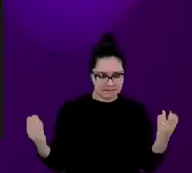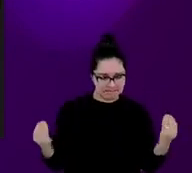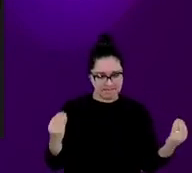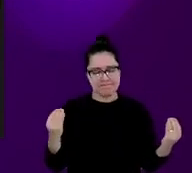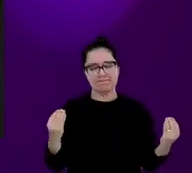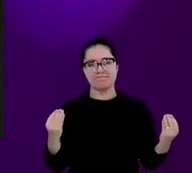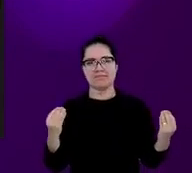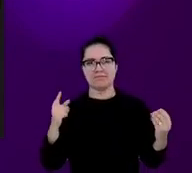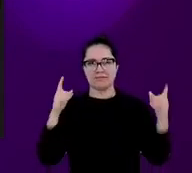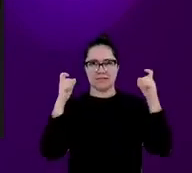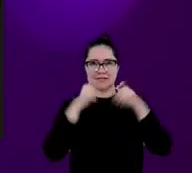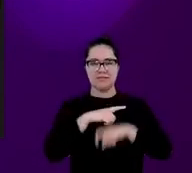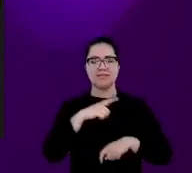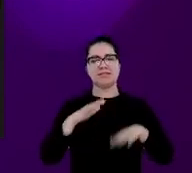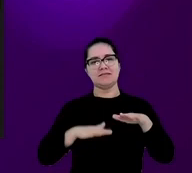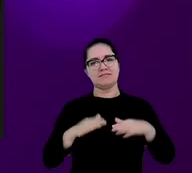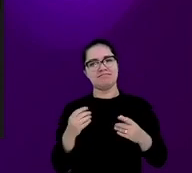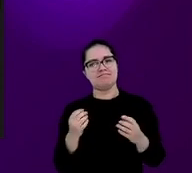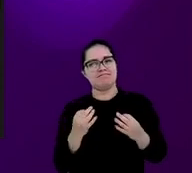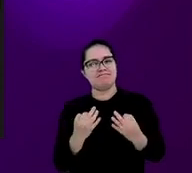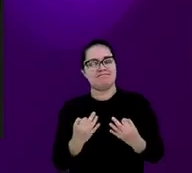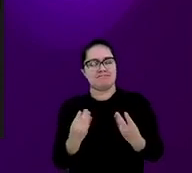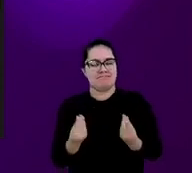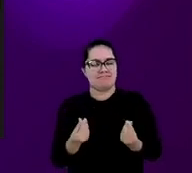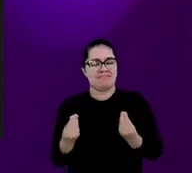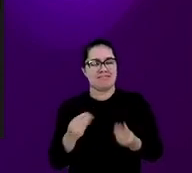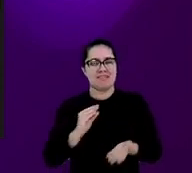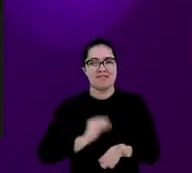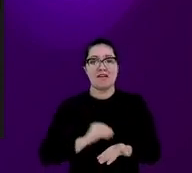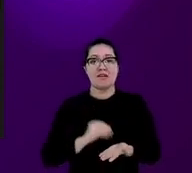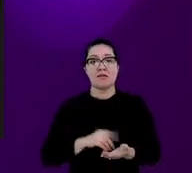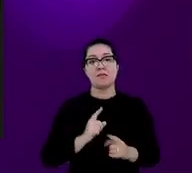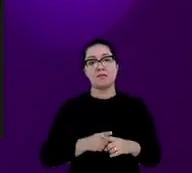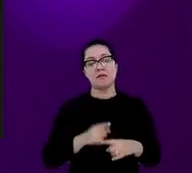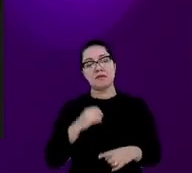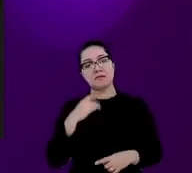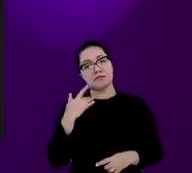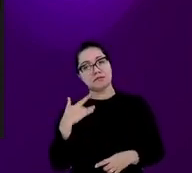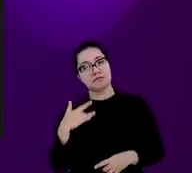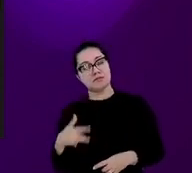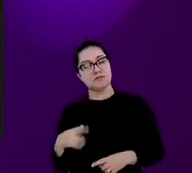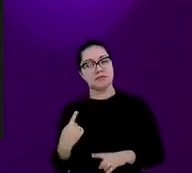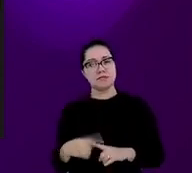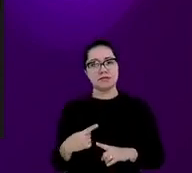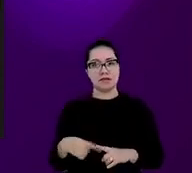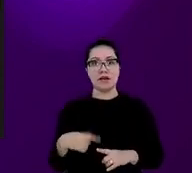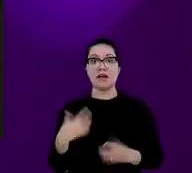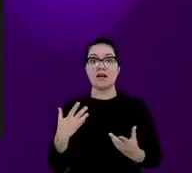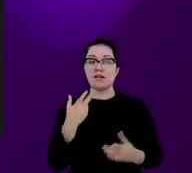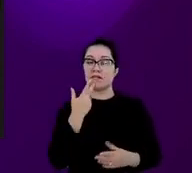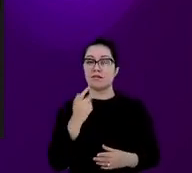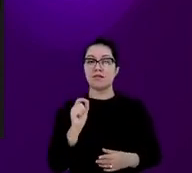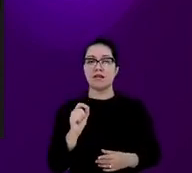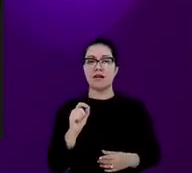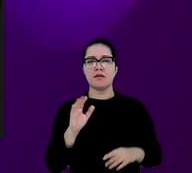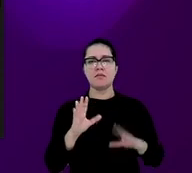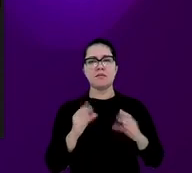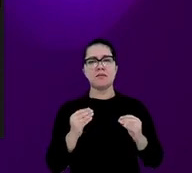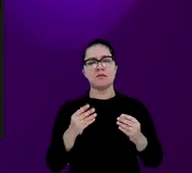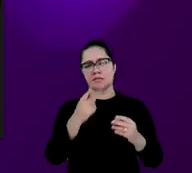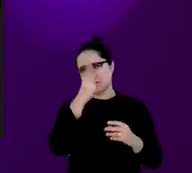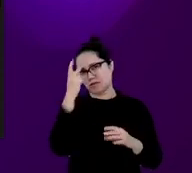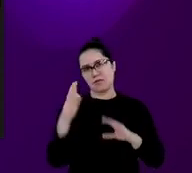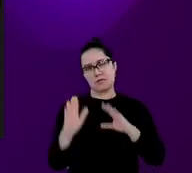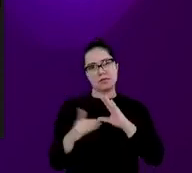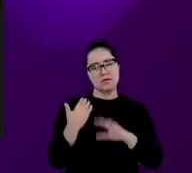around, which is unfortunate because that means a lot of people keep emailing me asking which device to buy because they're